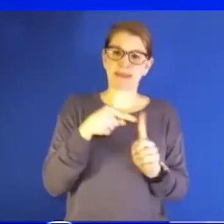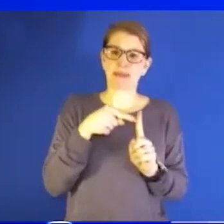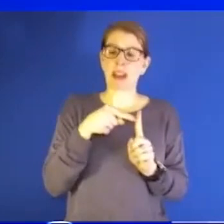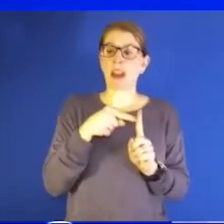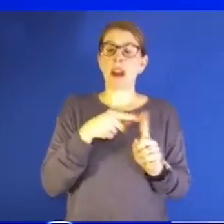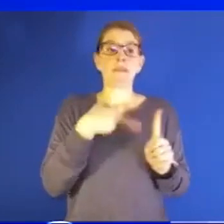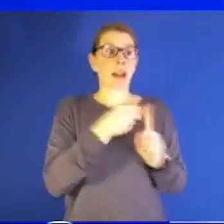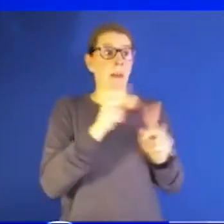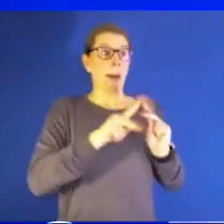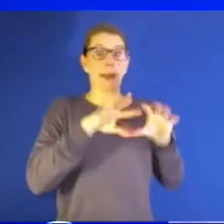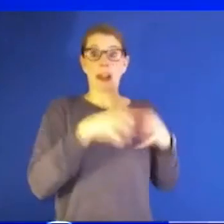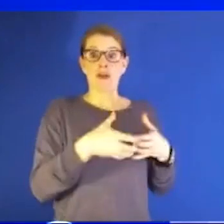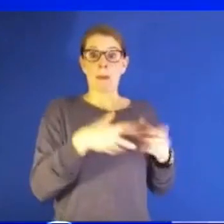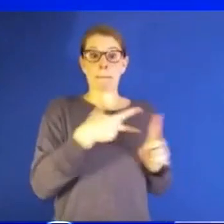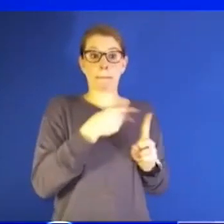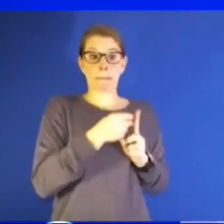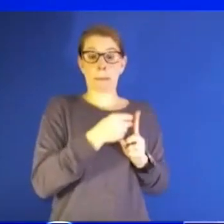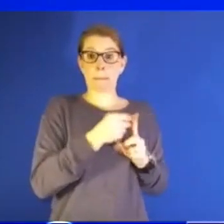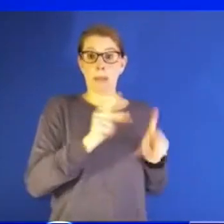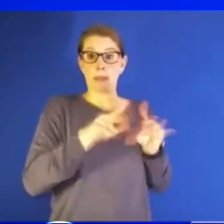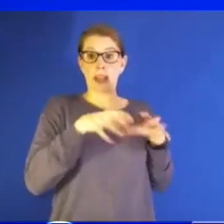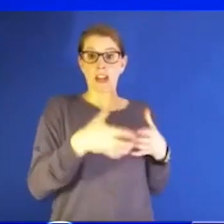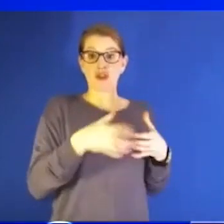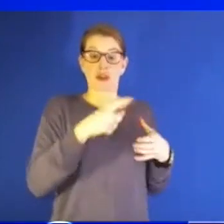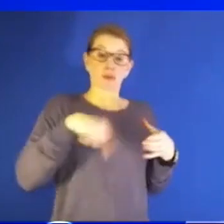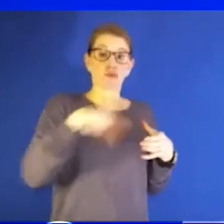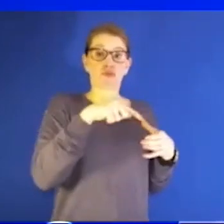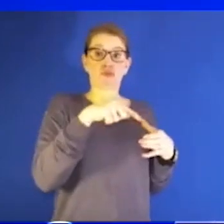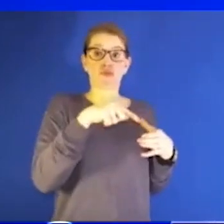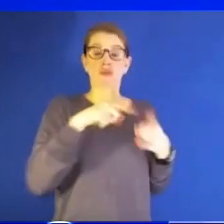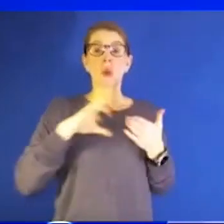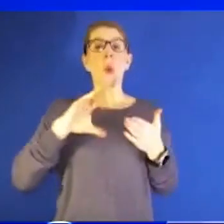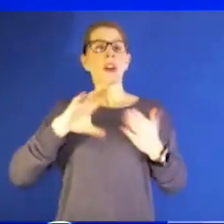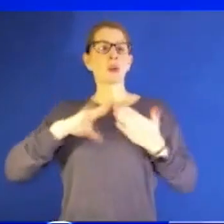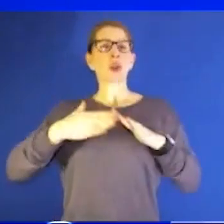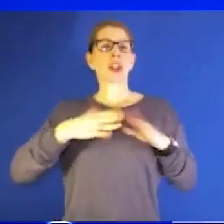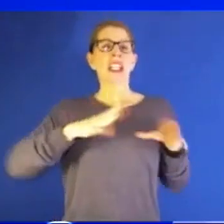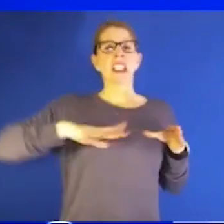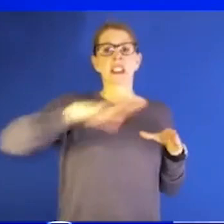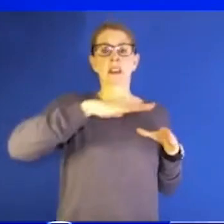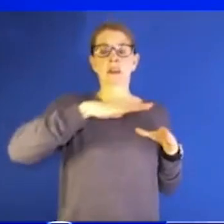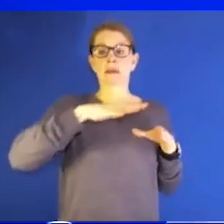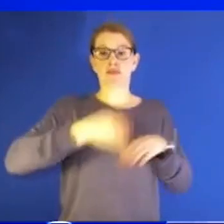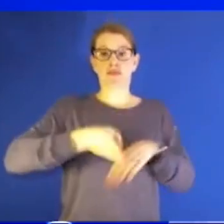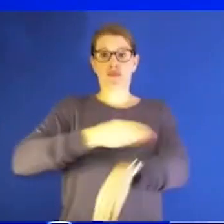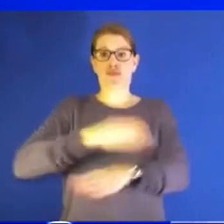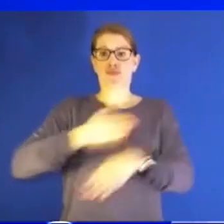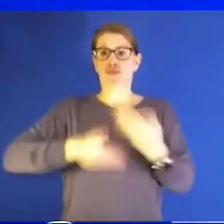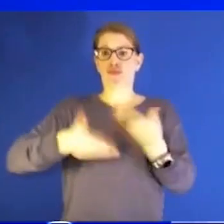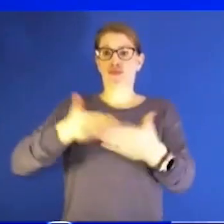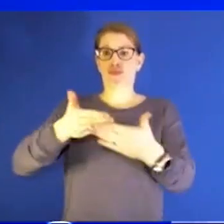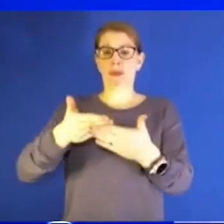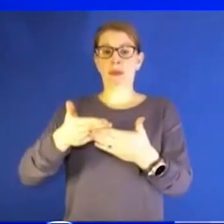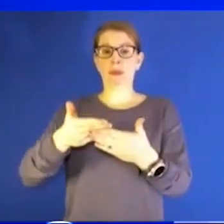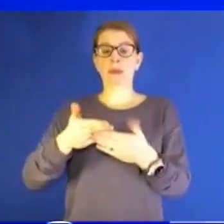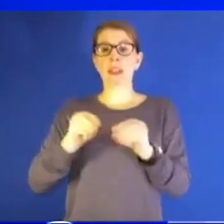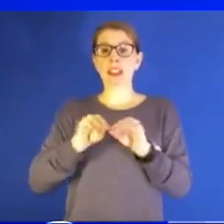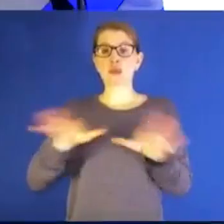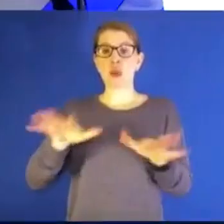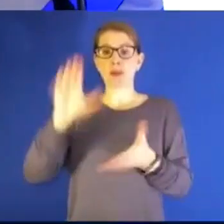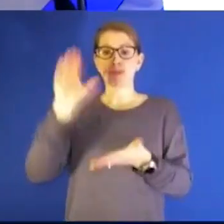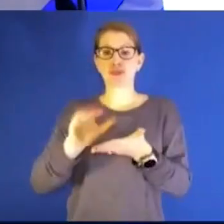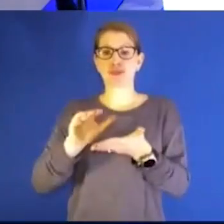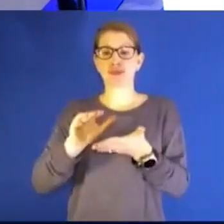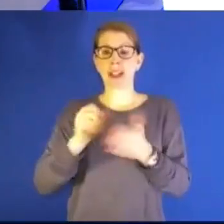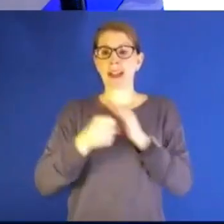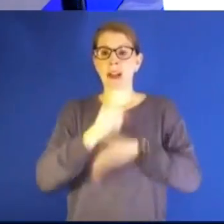certainly the vaccinated populations as a whole, or those communities, really tend to do better as far as spread, hospitalizations, and death. So